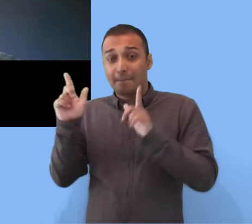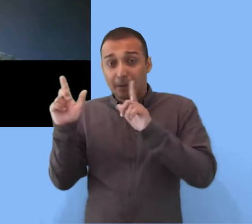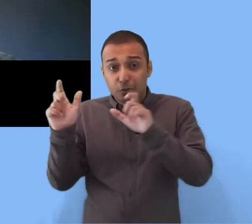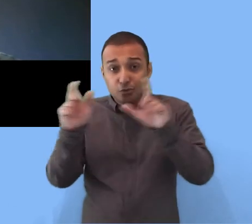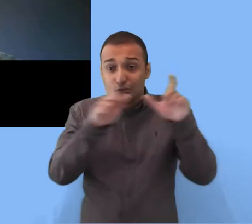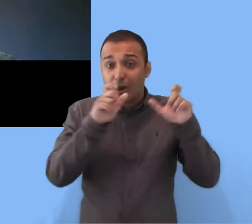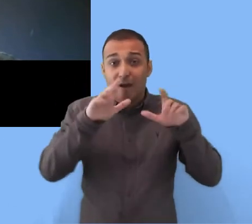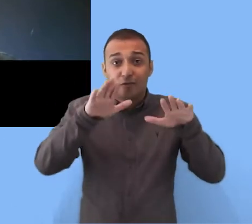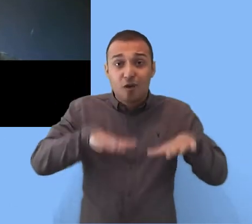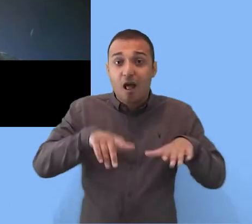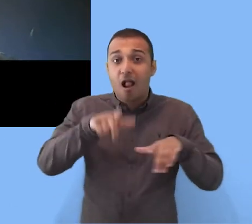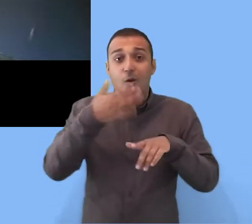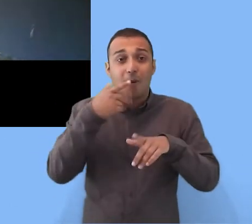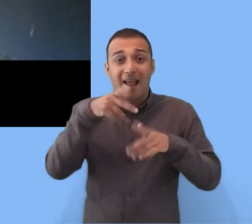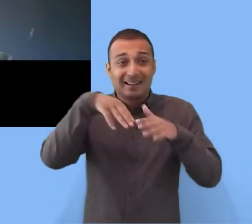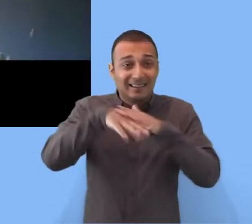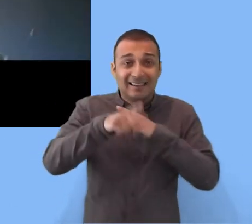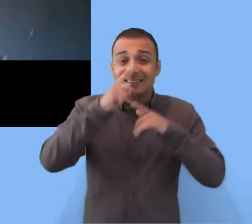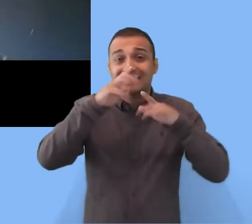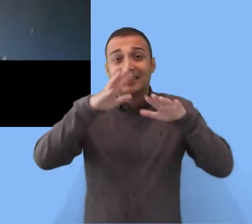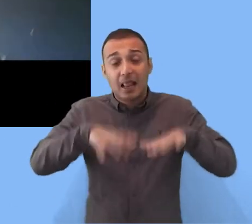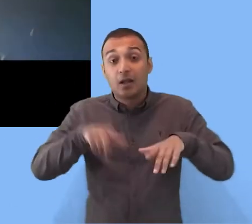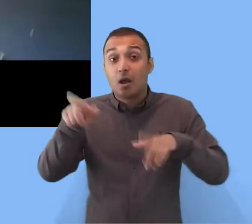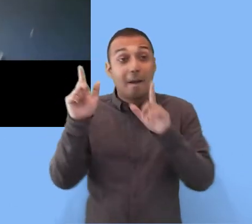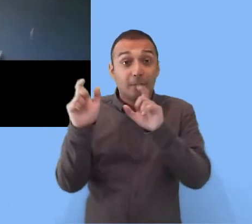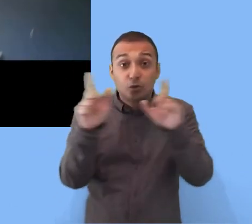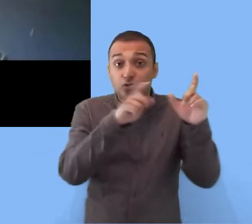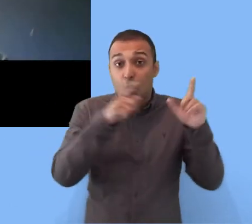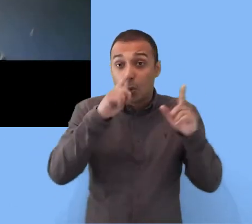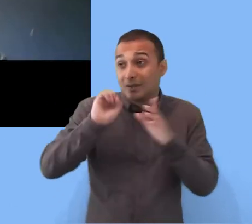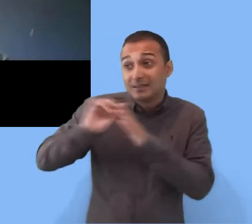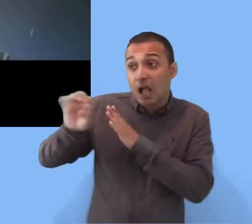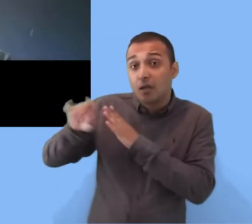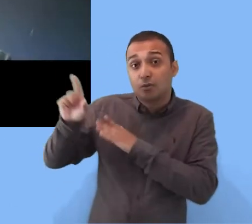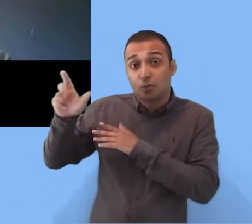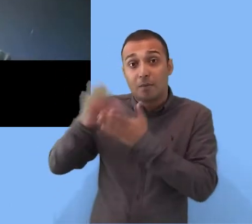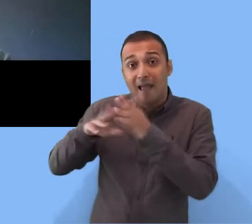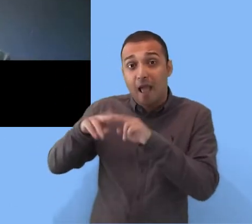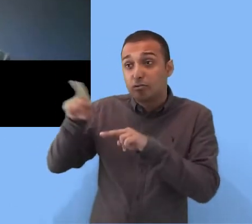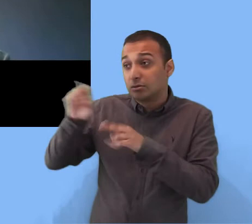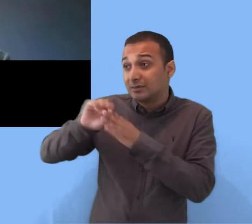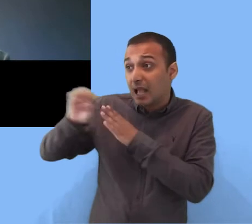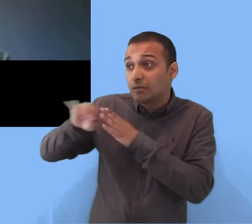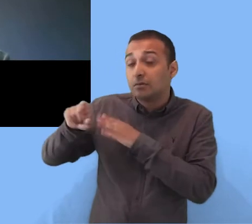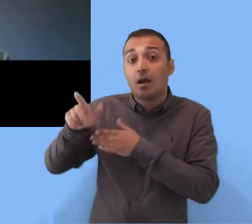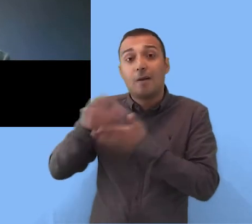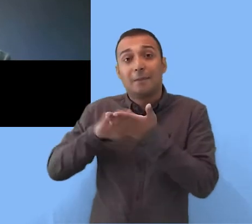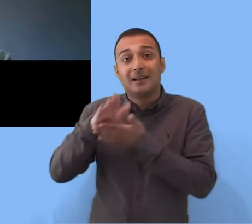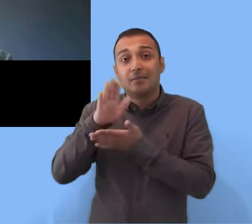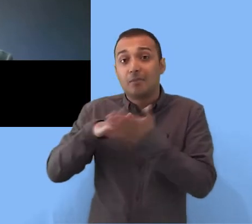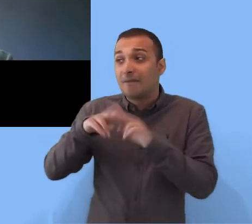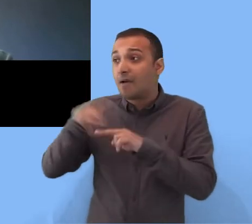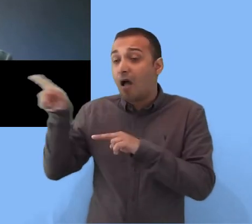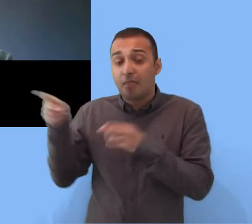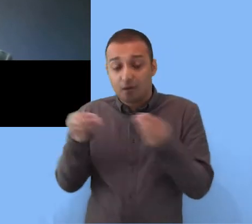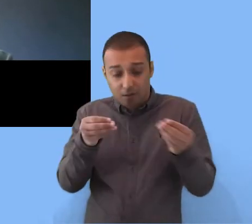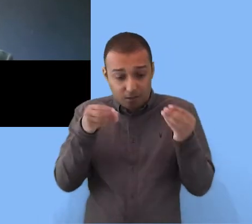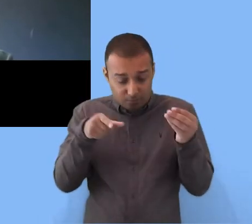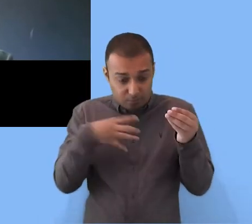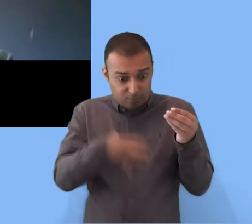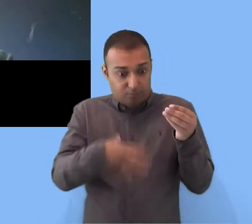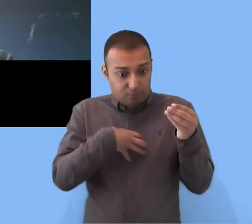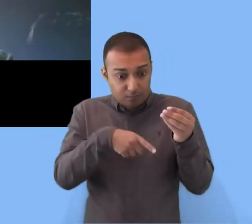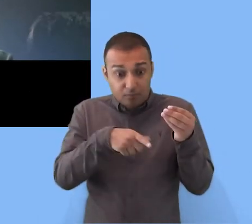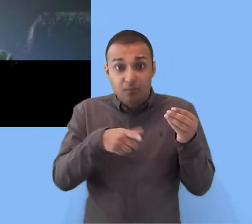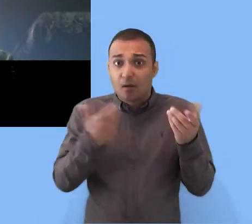and so on, sending it to the parent or showing them when the parent comes in. They're like, oh my gosh, they're sitting down drawing, or they're sitting